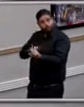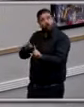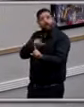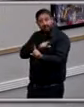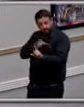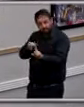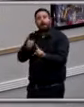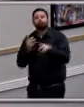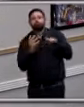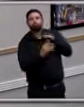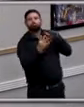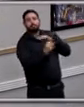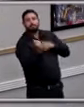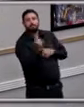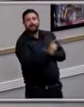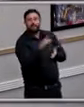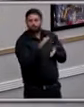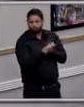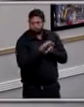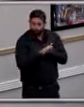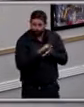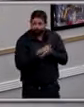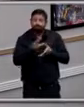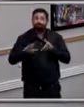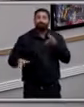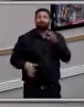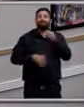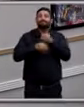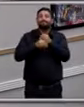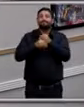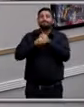Haven program. In addition,